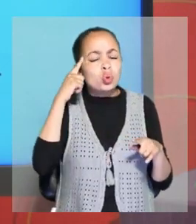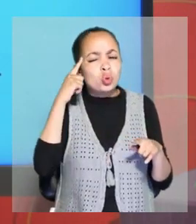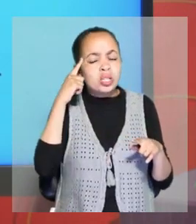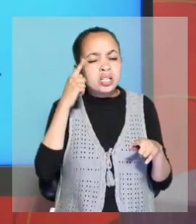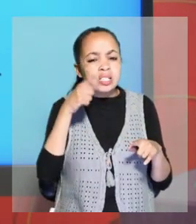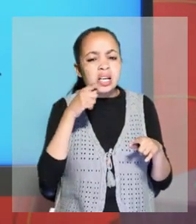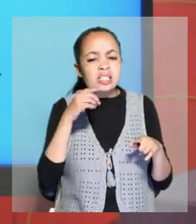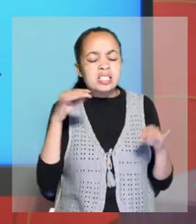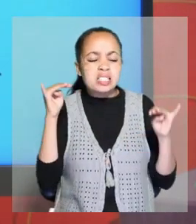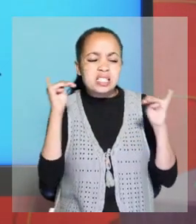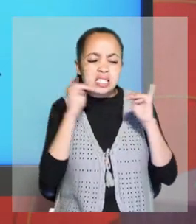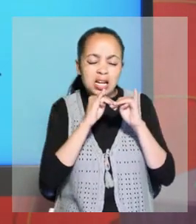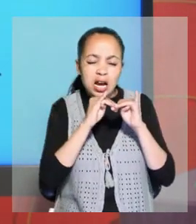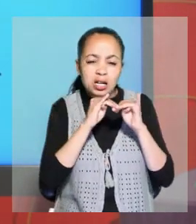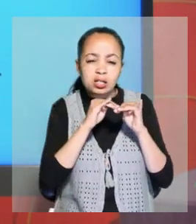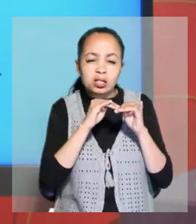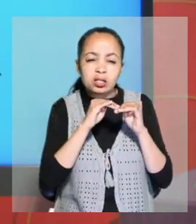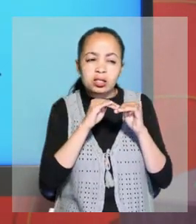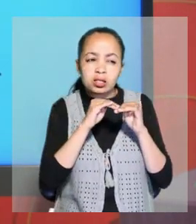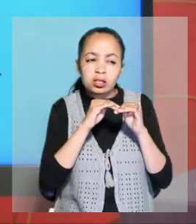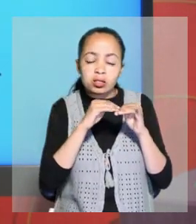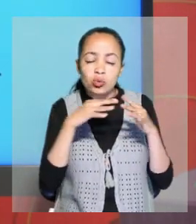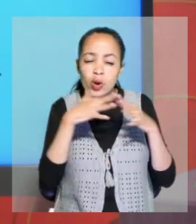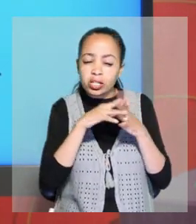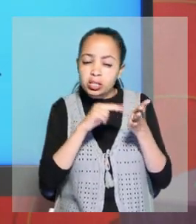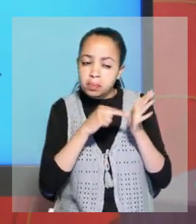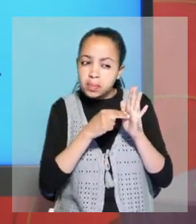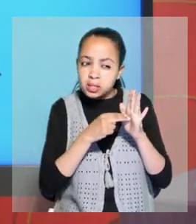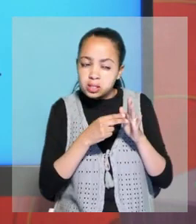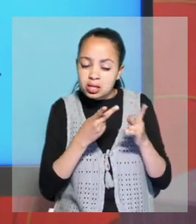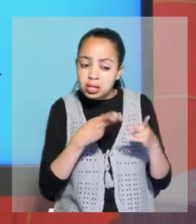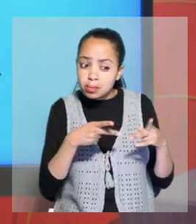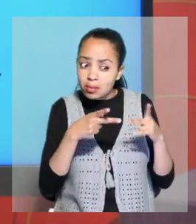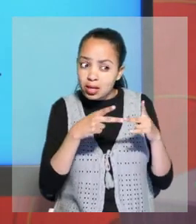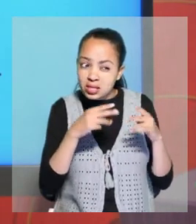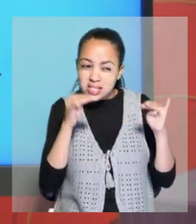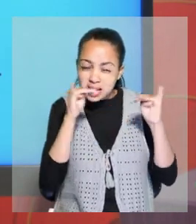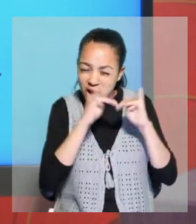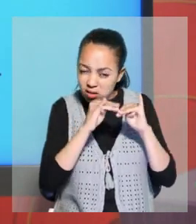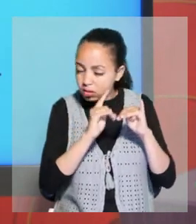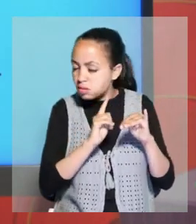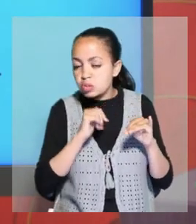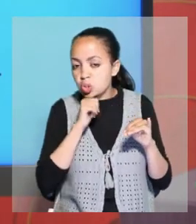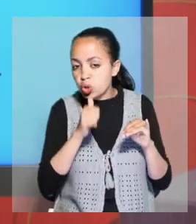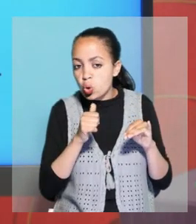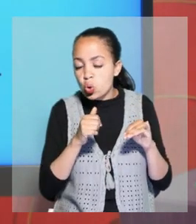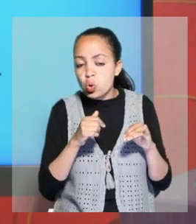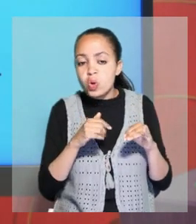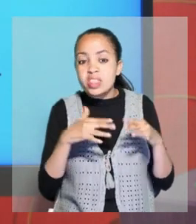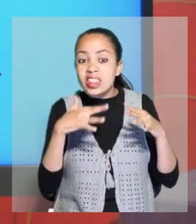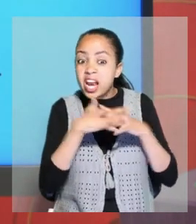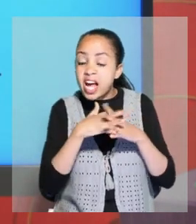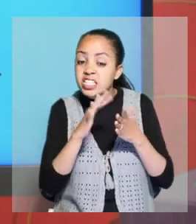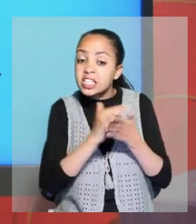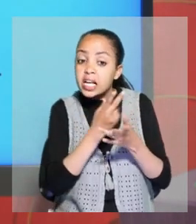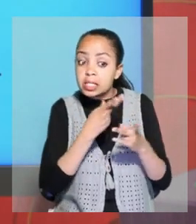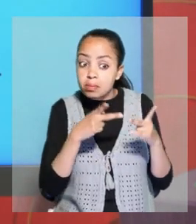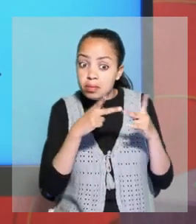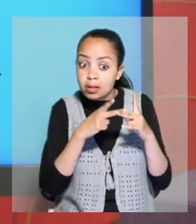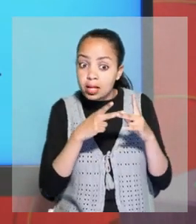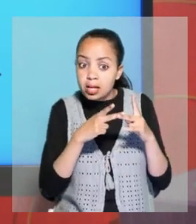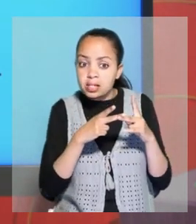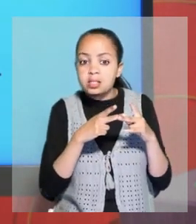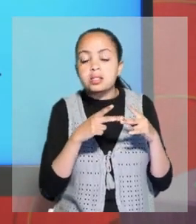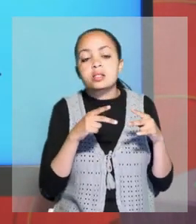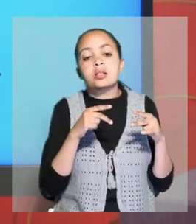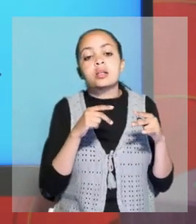that when we say dark reaction it takes place in the dark? No. We mean that the reaction takes place in light independent